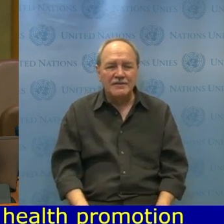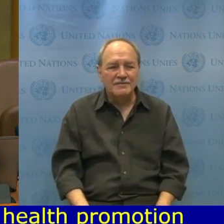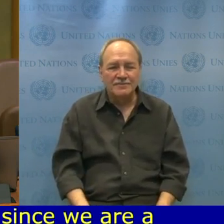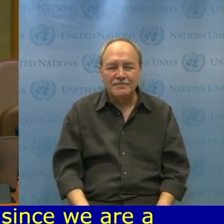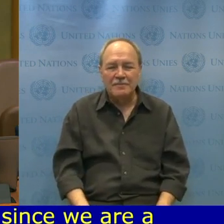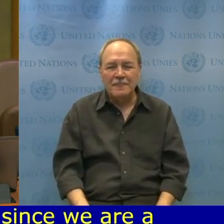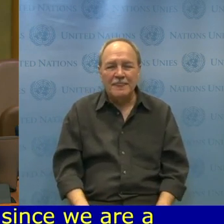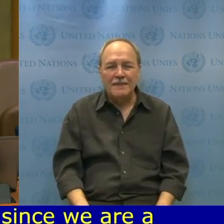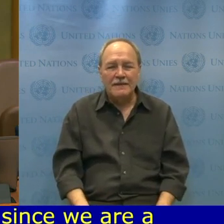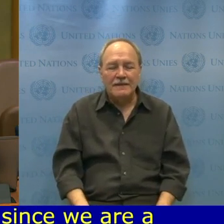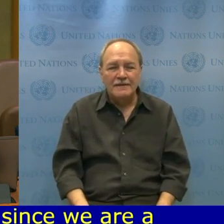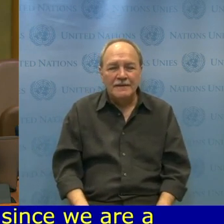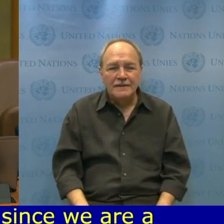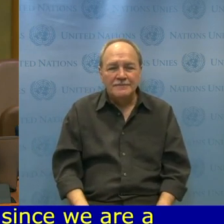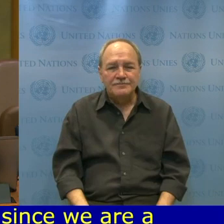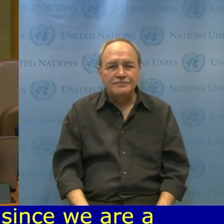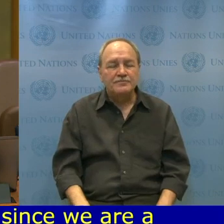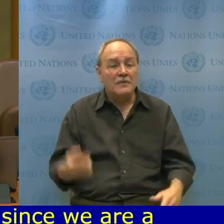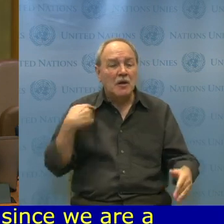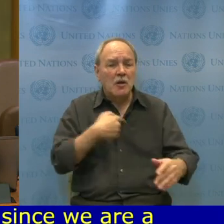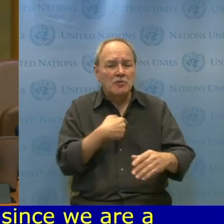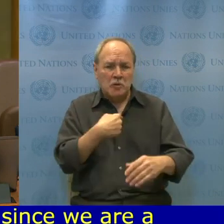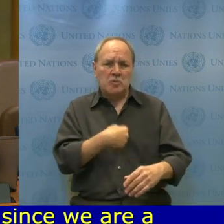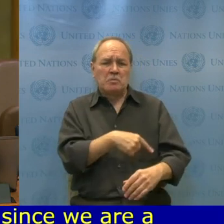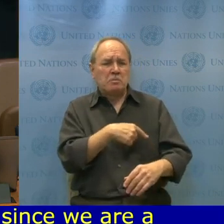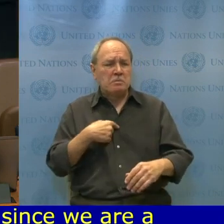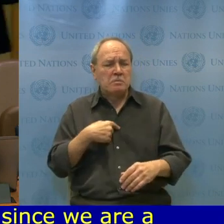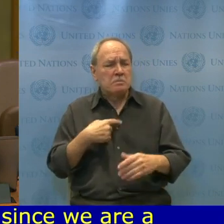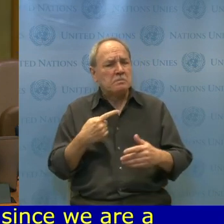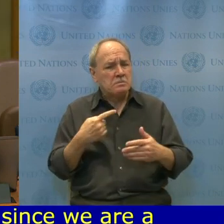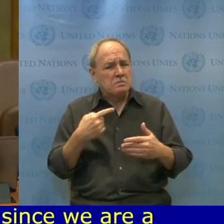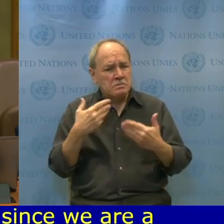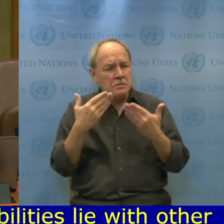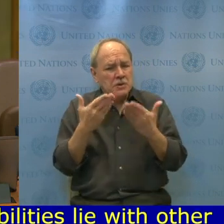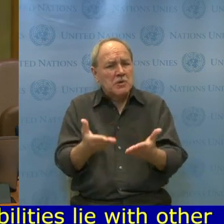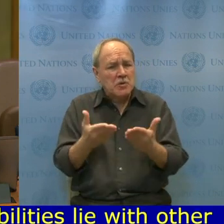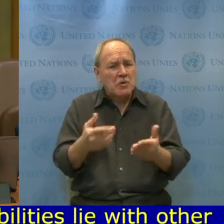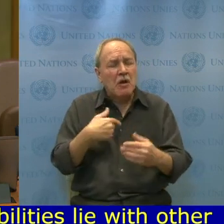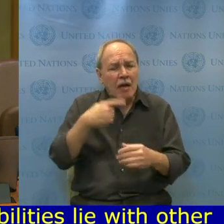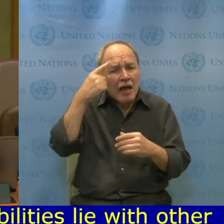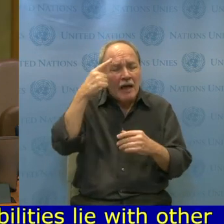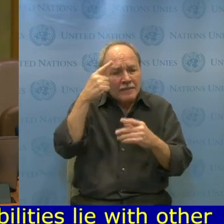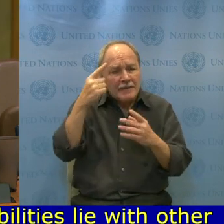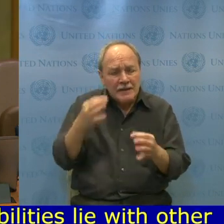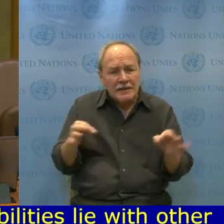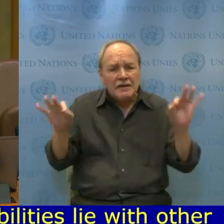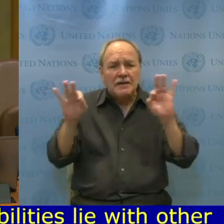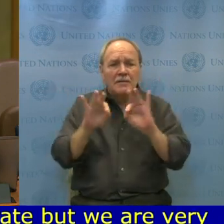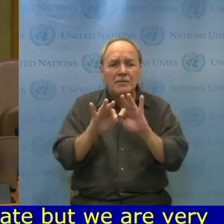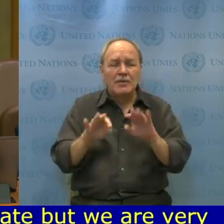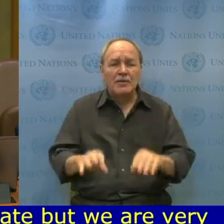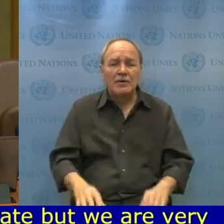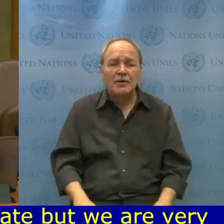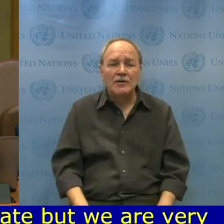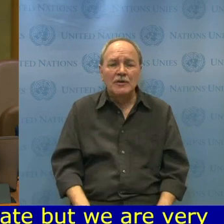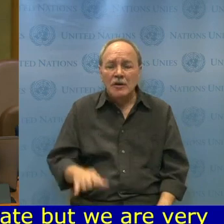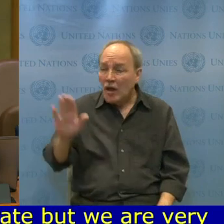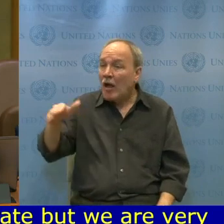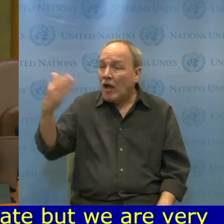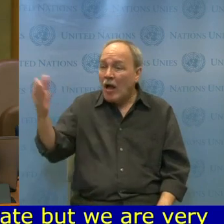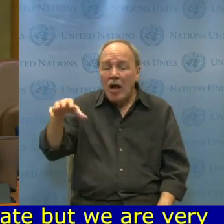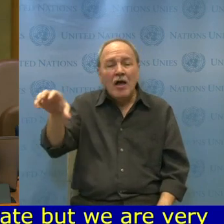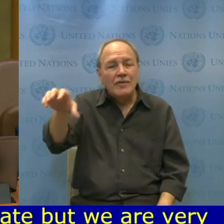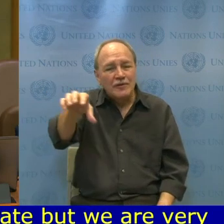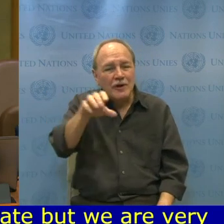we are very committed to do that. And I think it would be important that also other countries don't miss